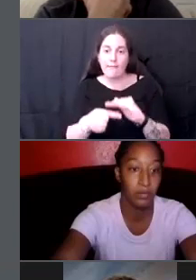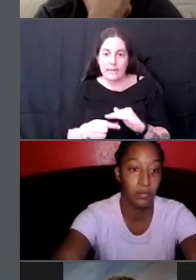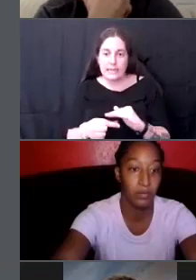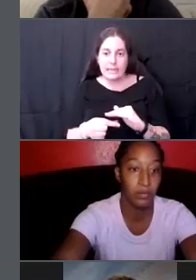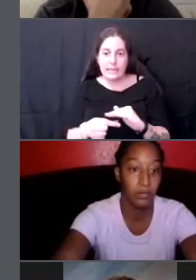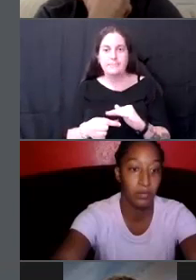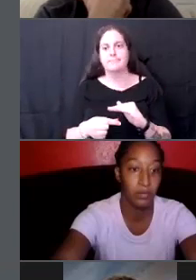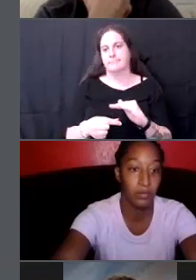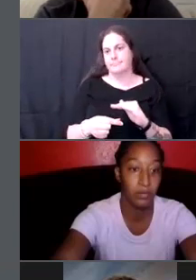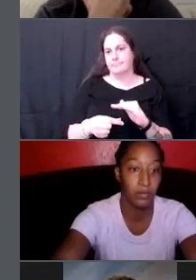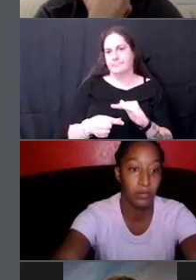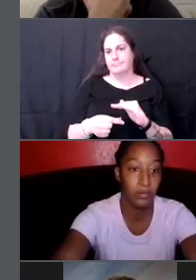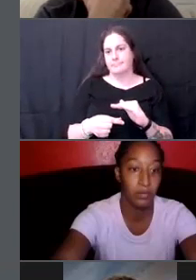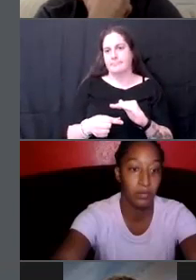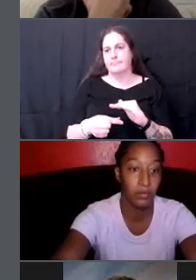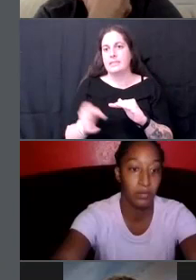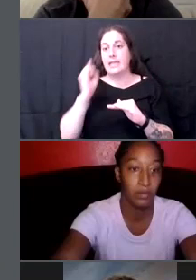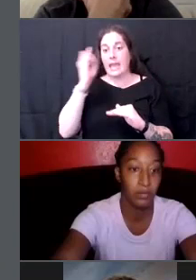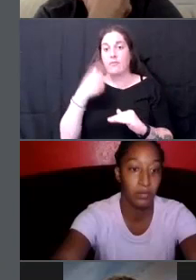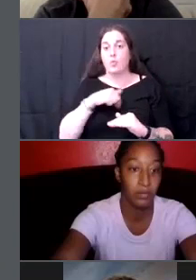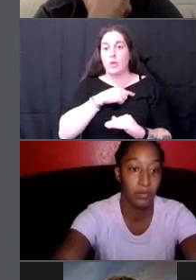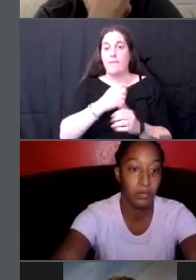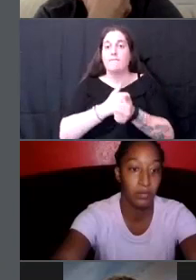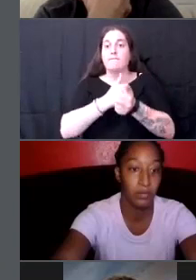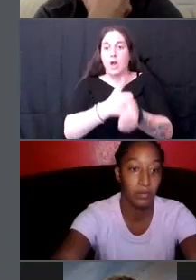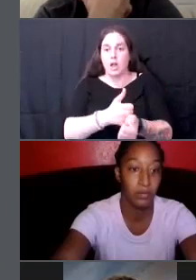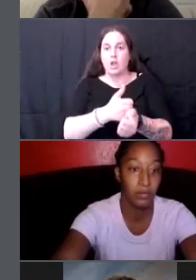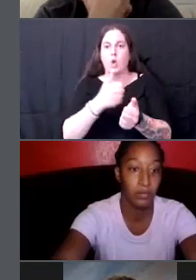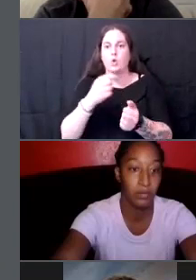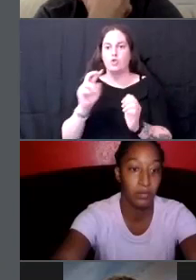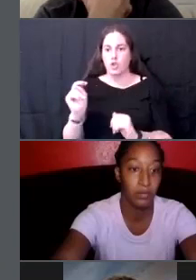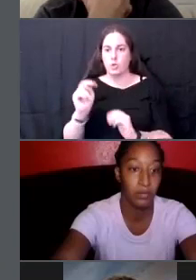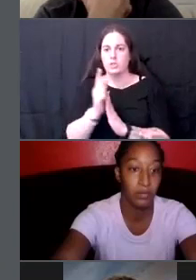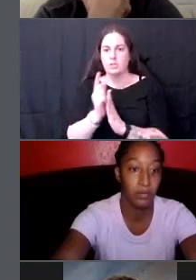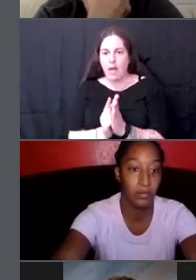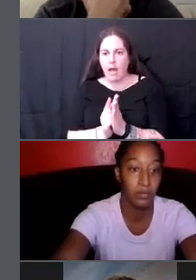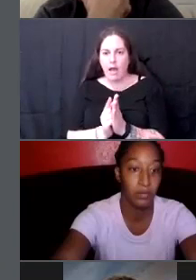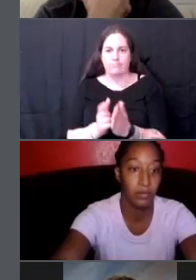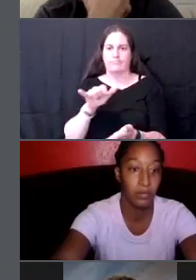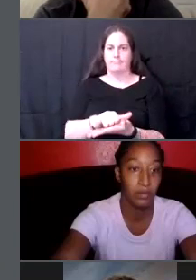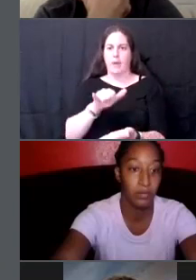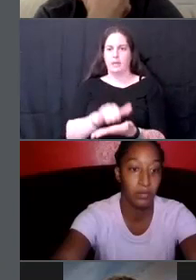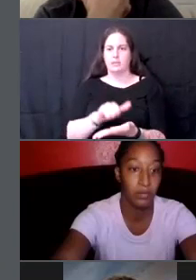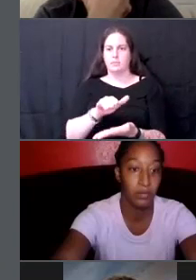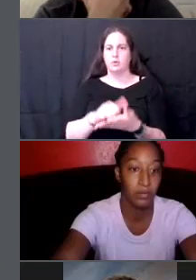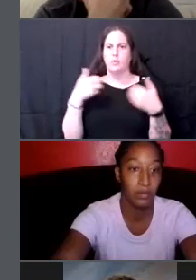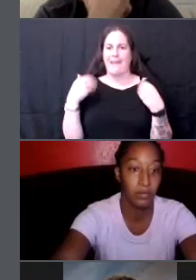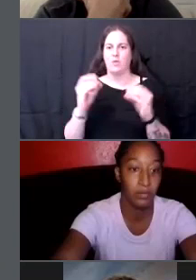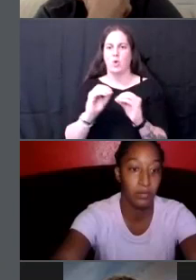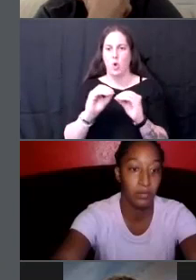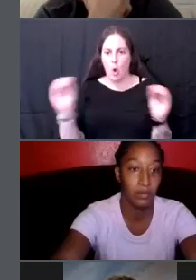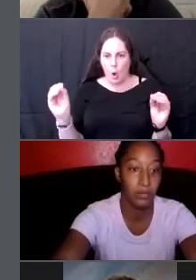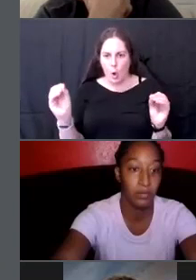truly, if we're following what Newton's universal law of gravitation says, there's no such thing as zero gravity.